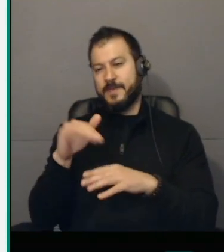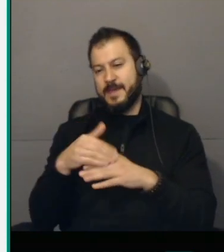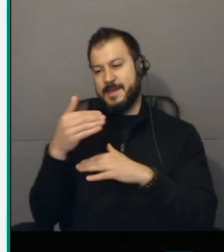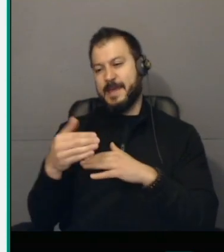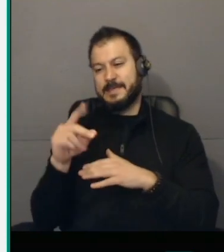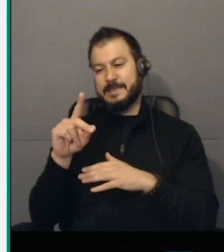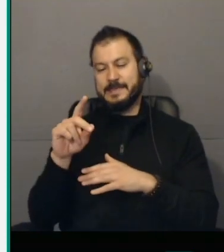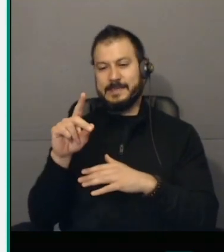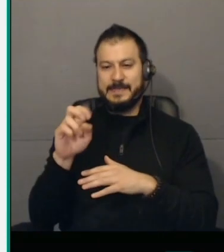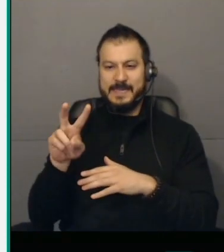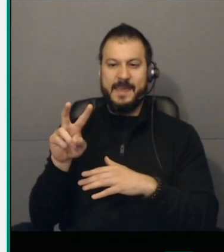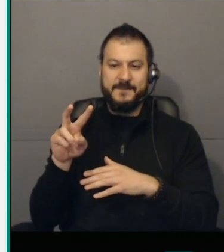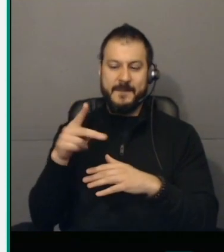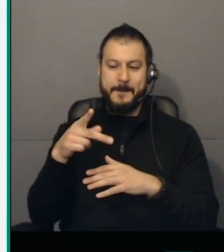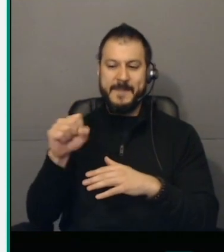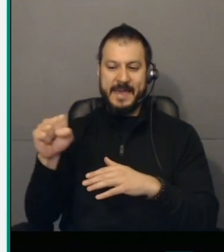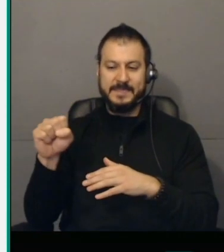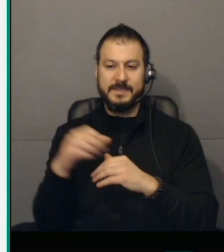pass.